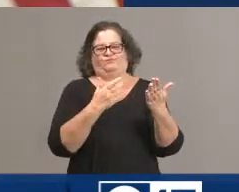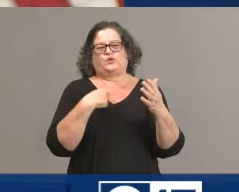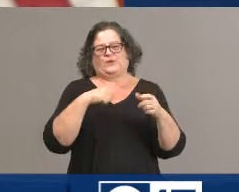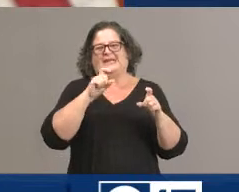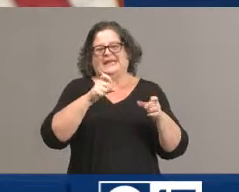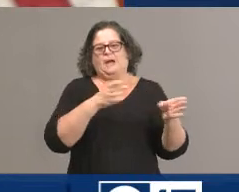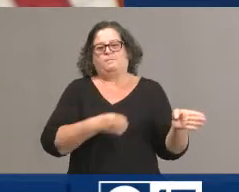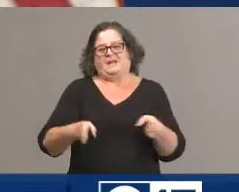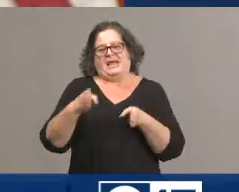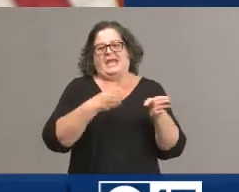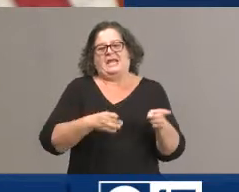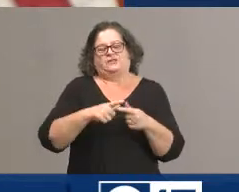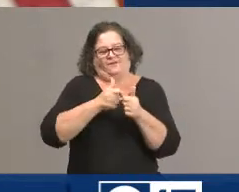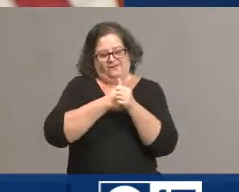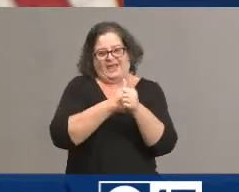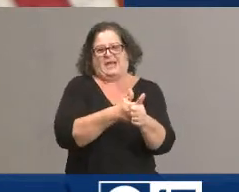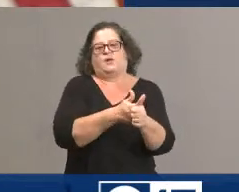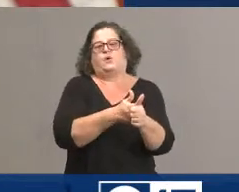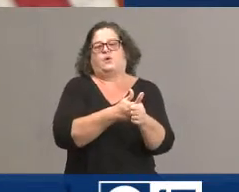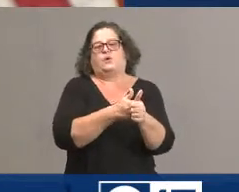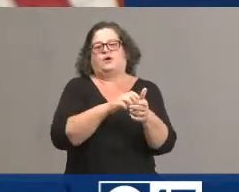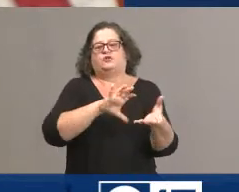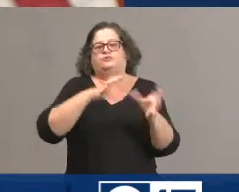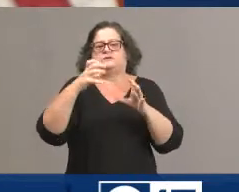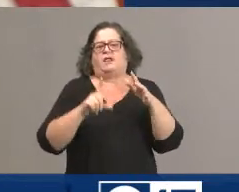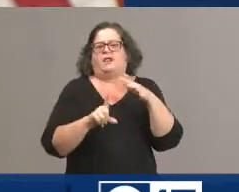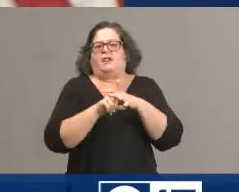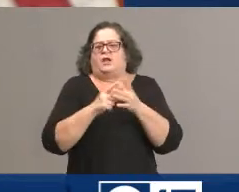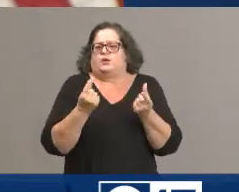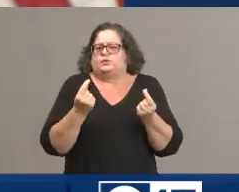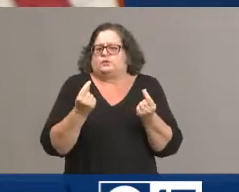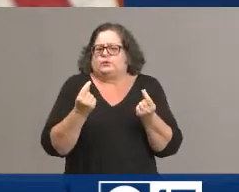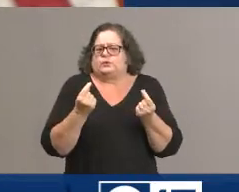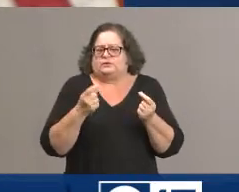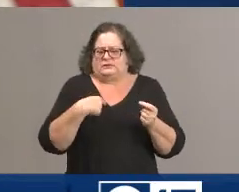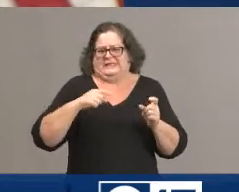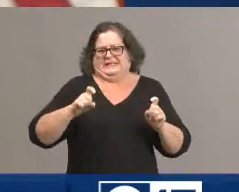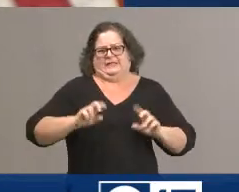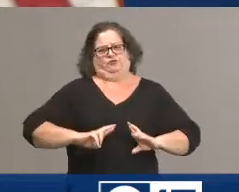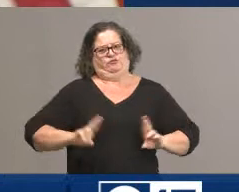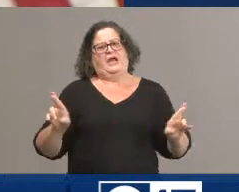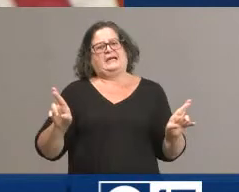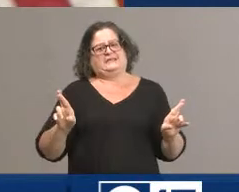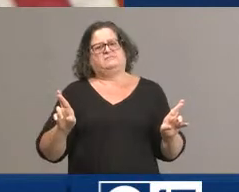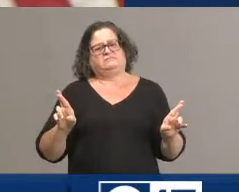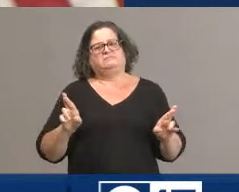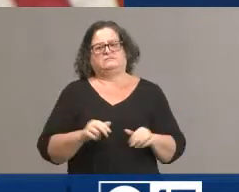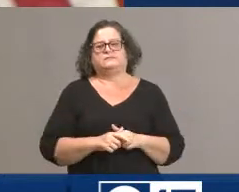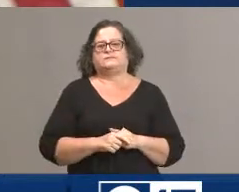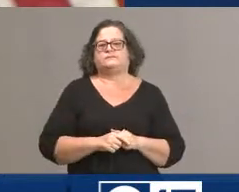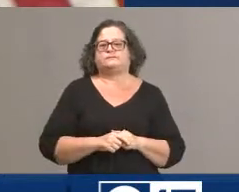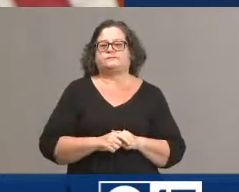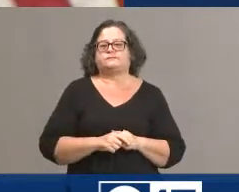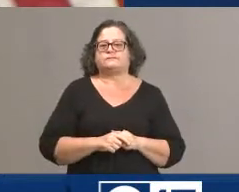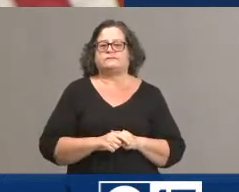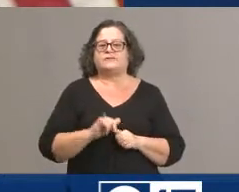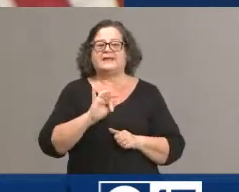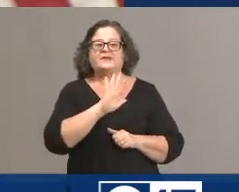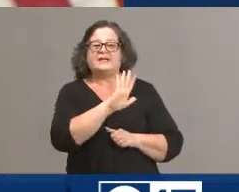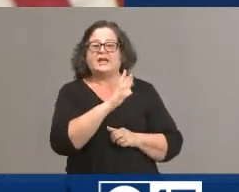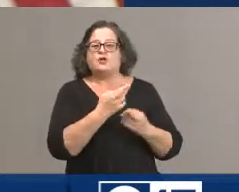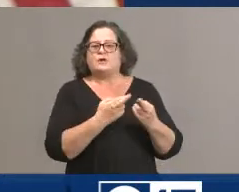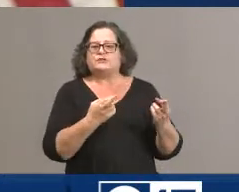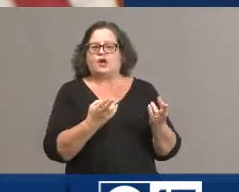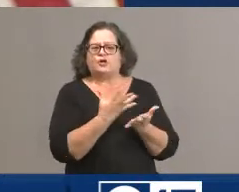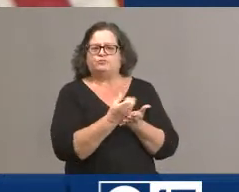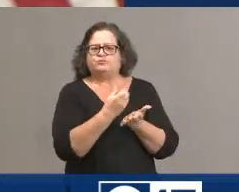prepared if they need to have if there's a reduction in the type of resources or their ability to be